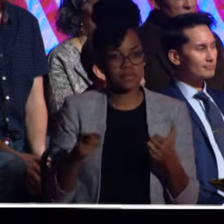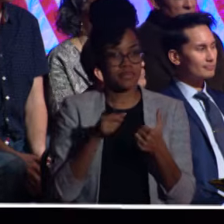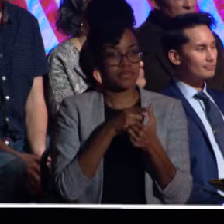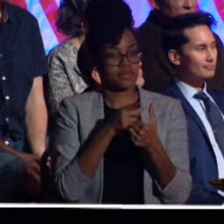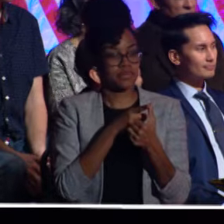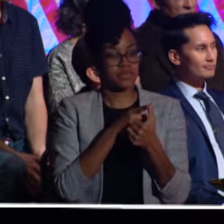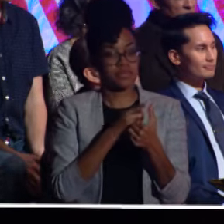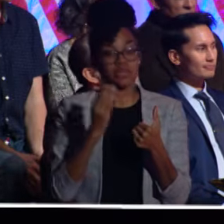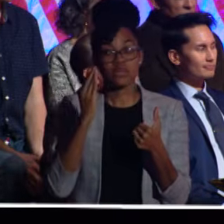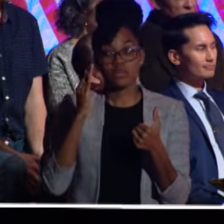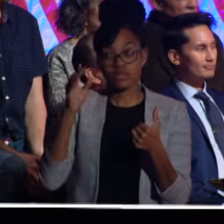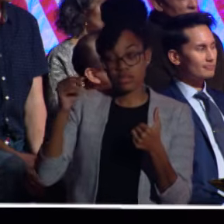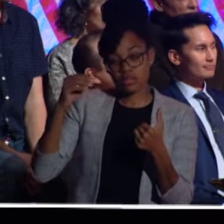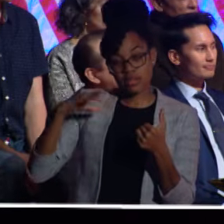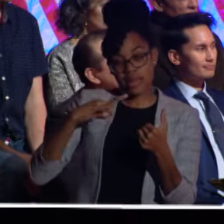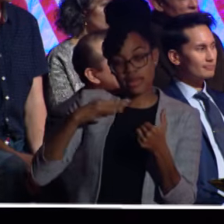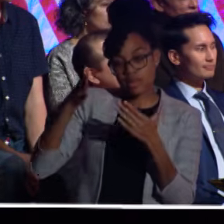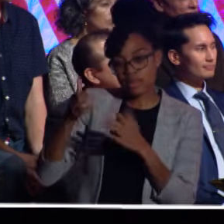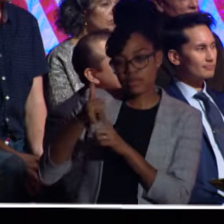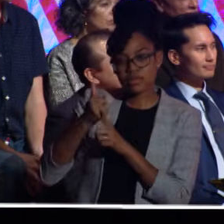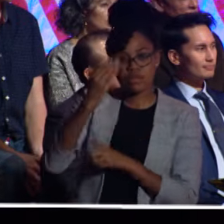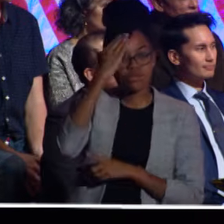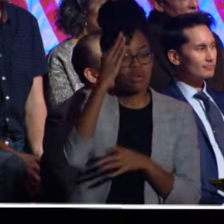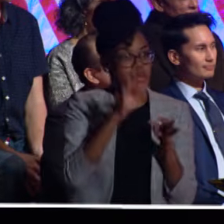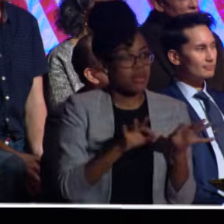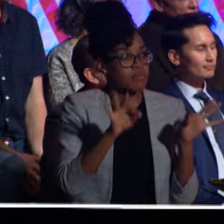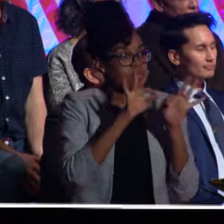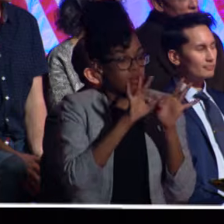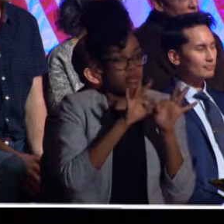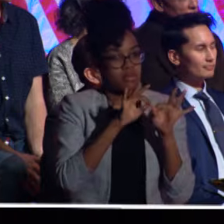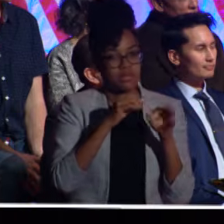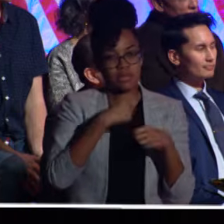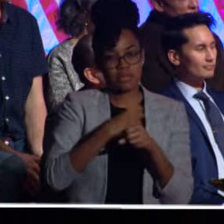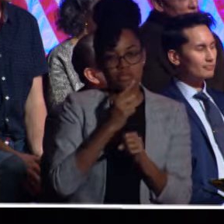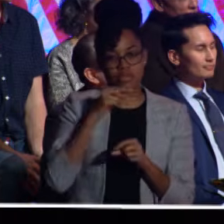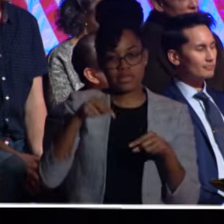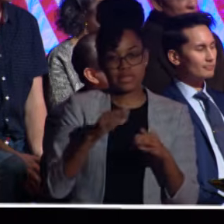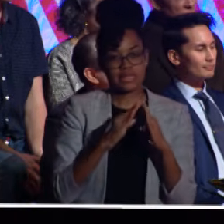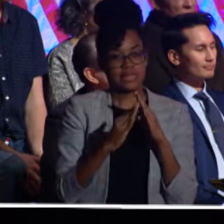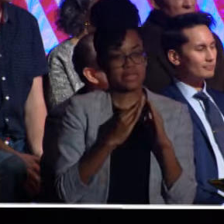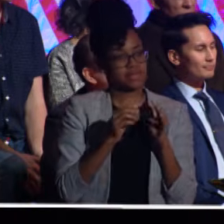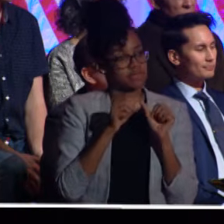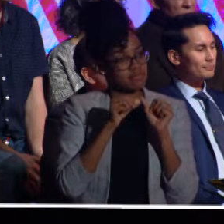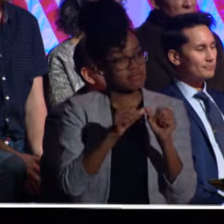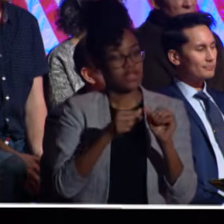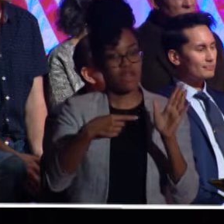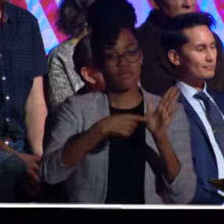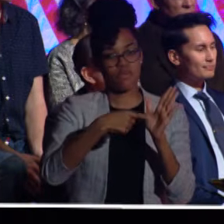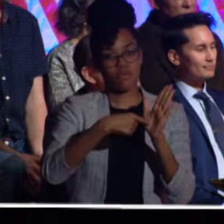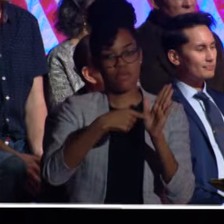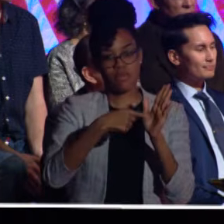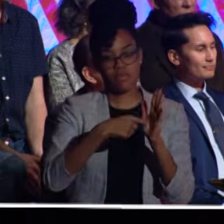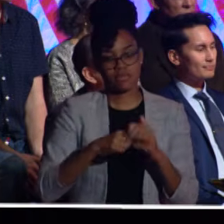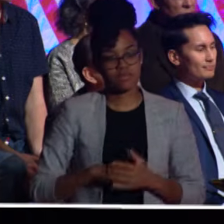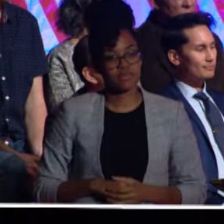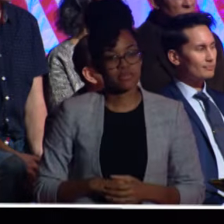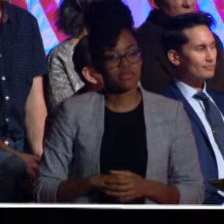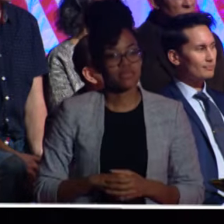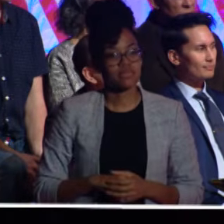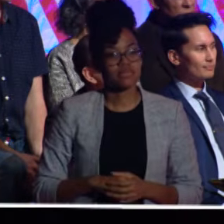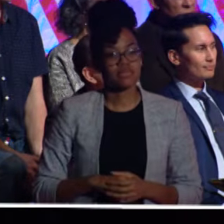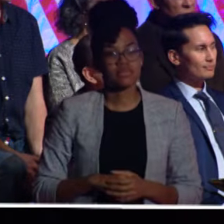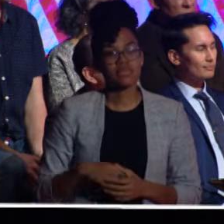like ours have put in to remaining affordable, but we also know we can't do it alone. We need a candidate